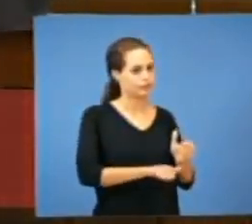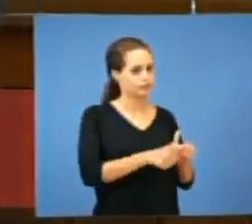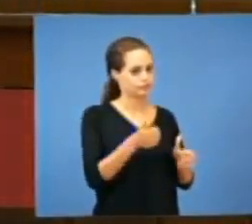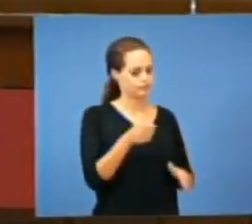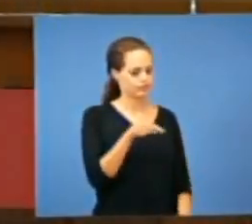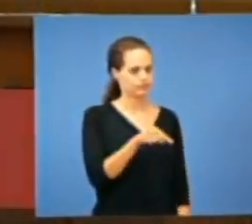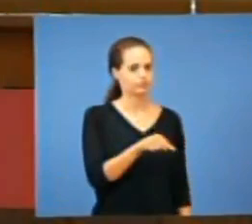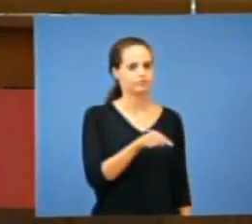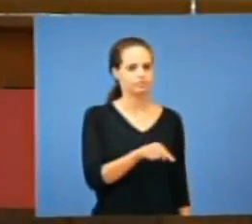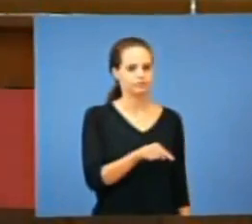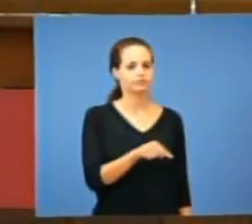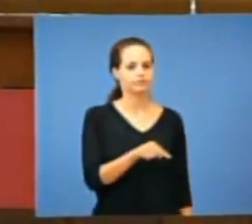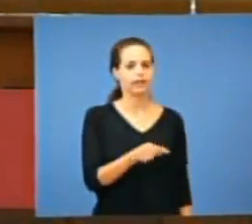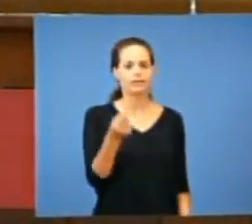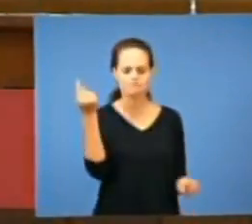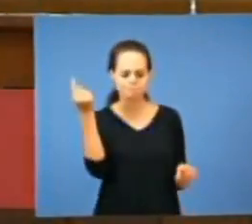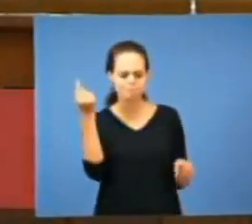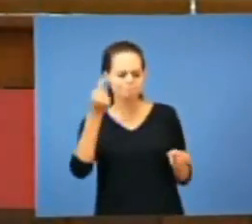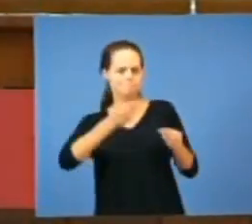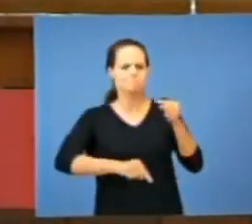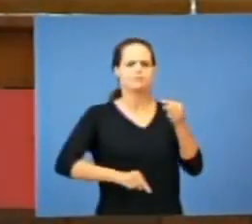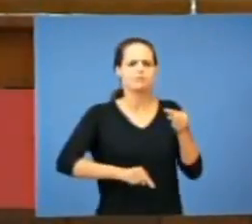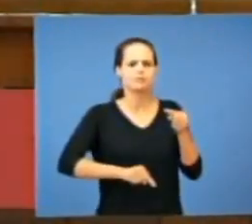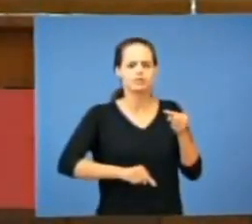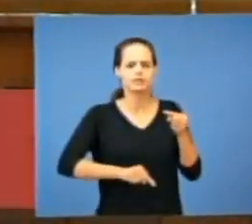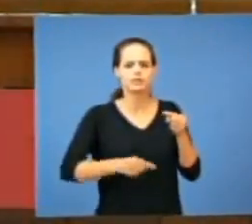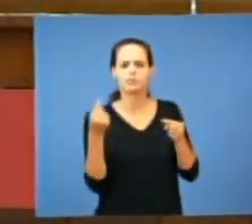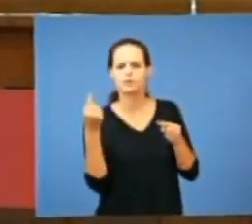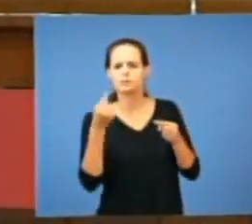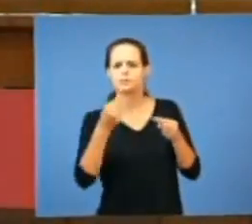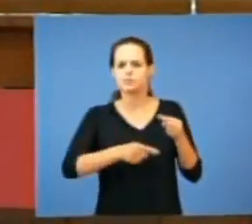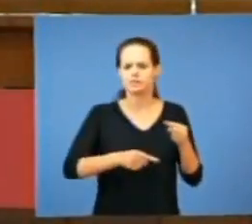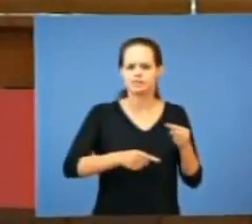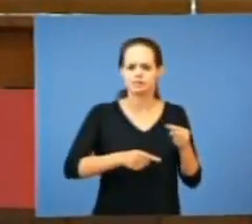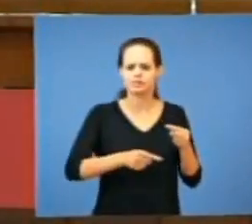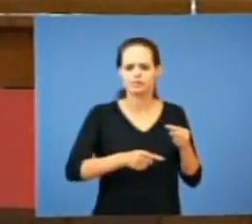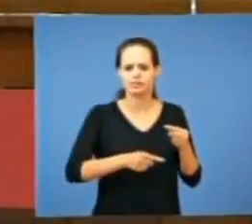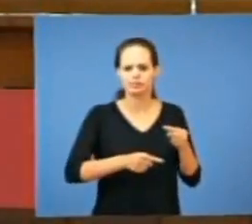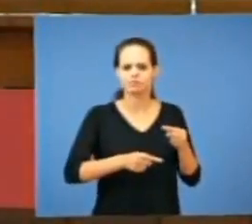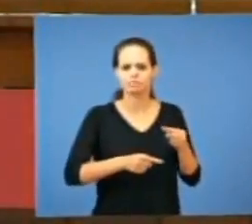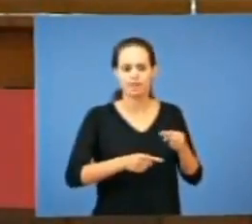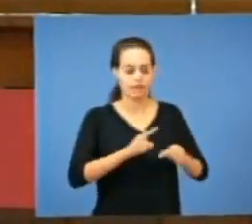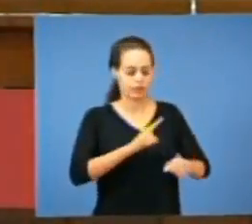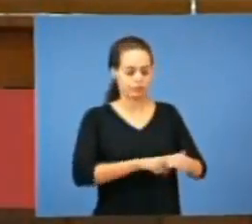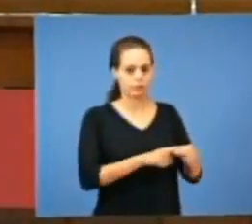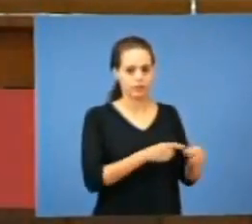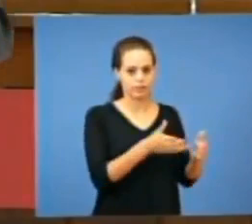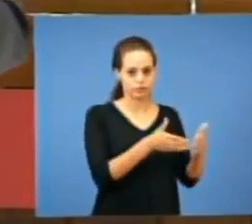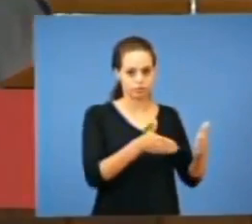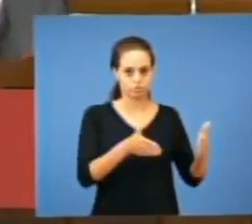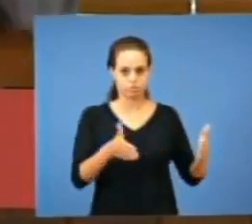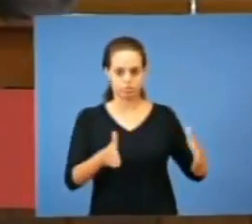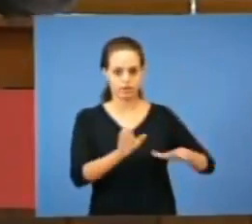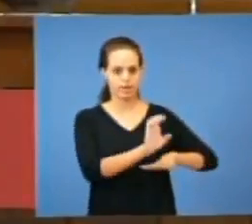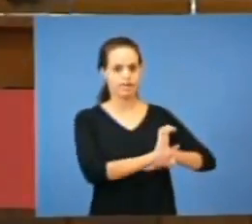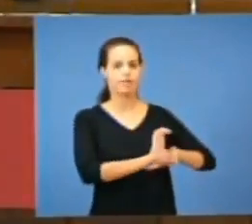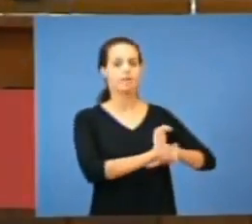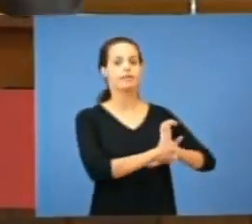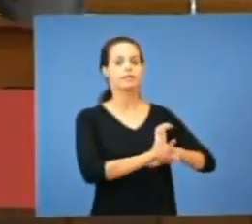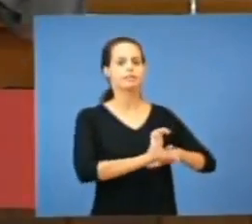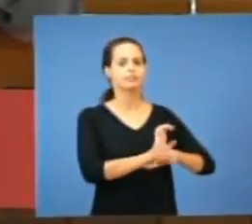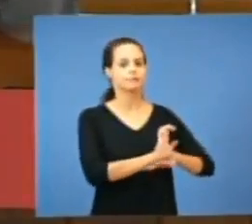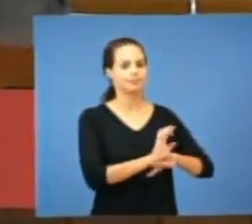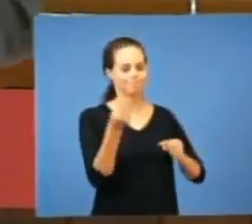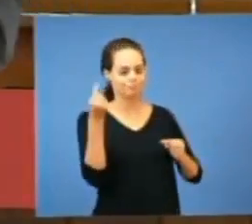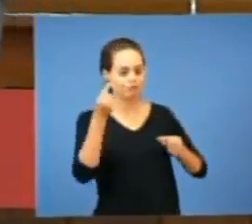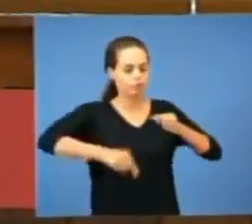correlated to the letter of the church of Ephesus. So the opposition that rose up in that period was an